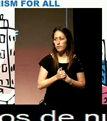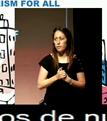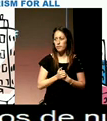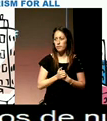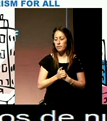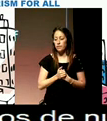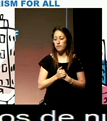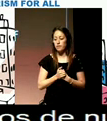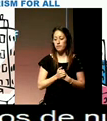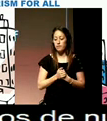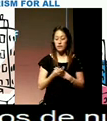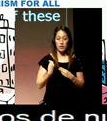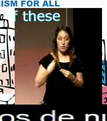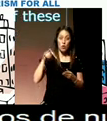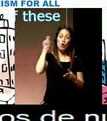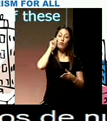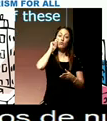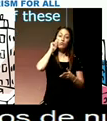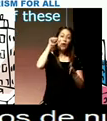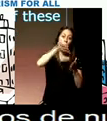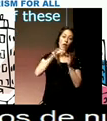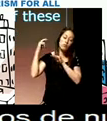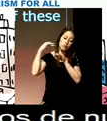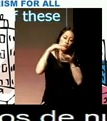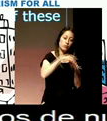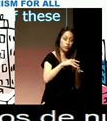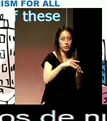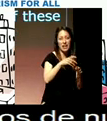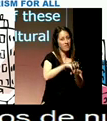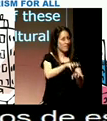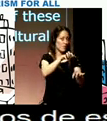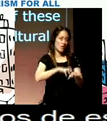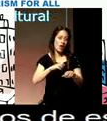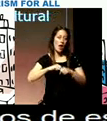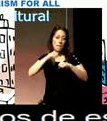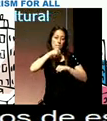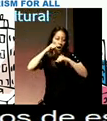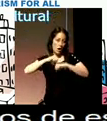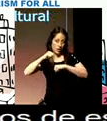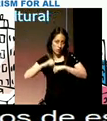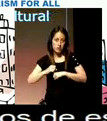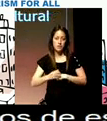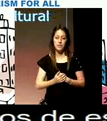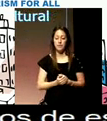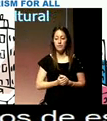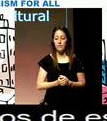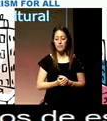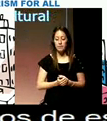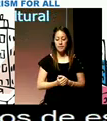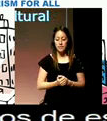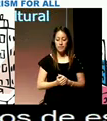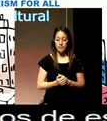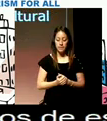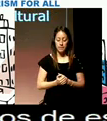the history, the cultural heritage, and they are, of course, interested in this part